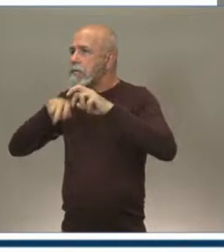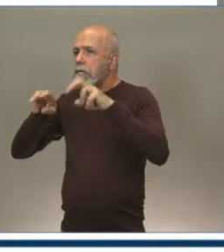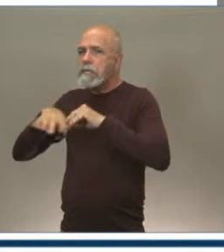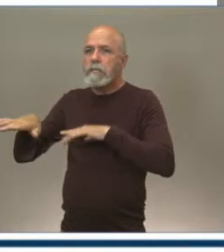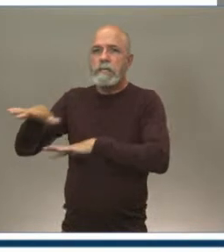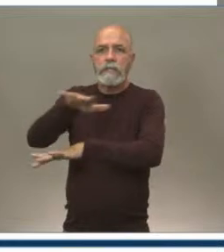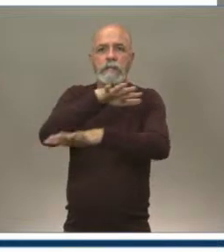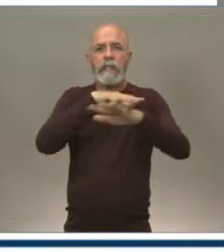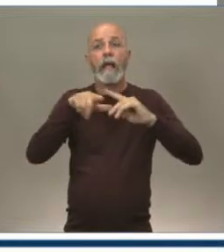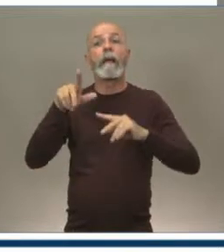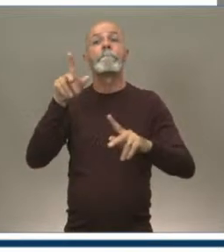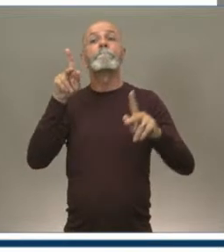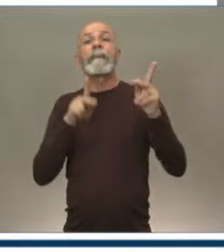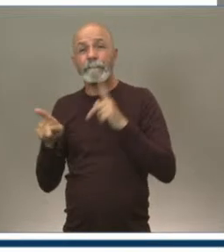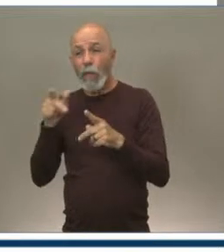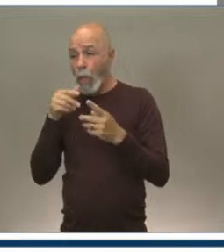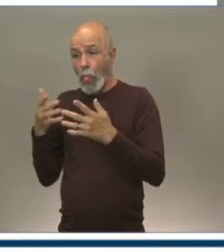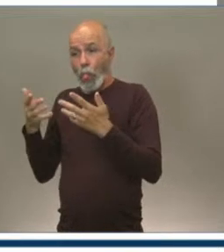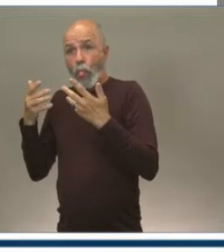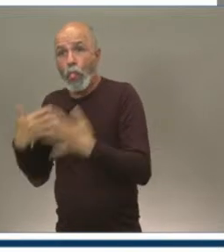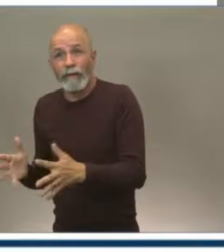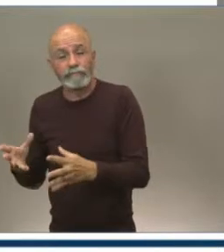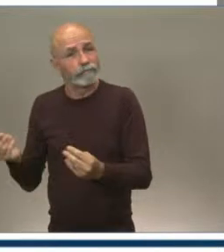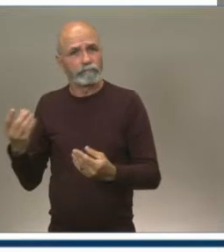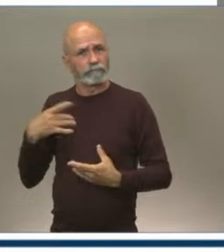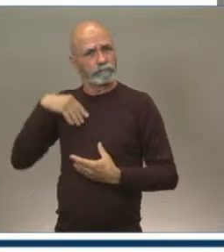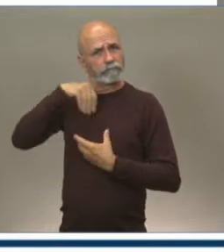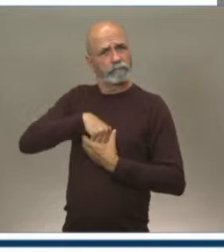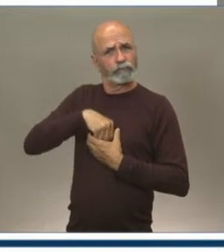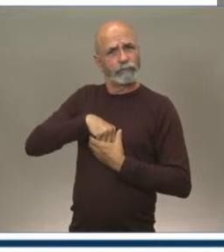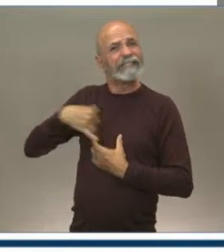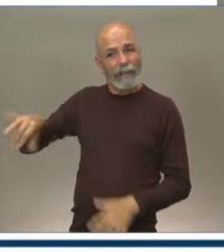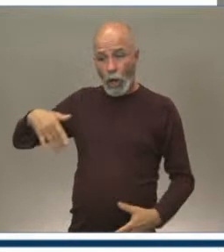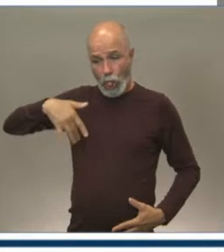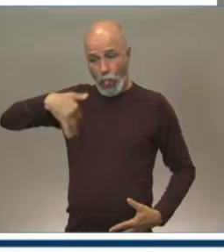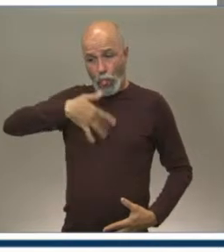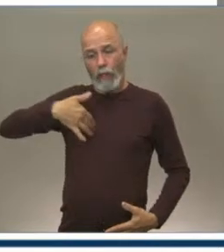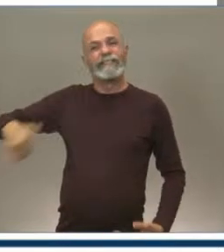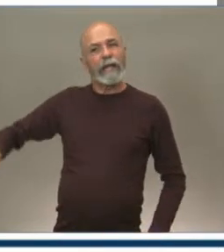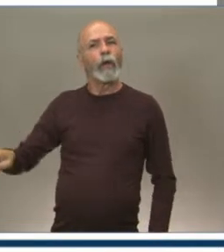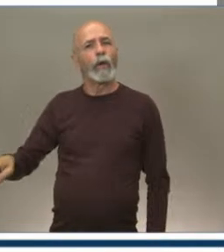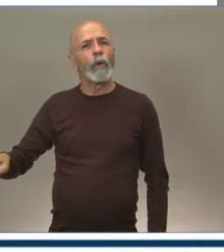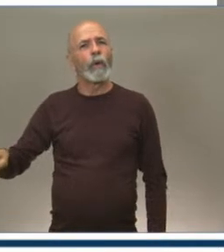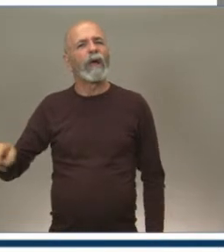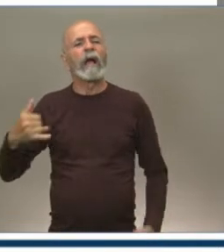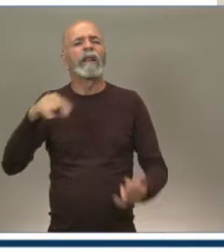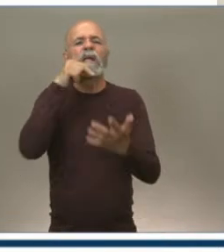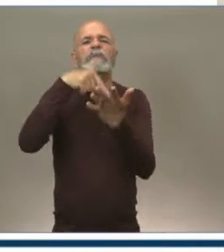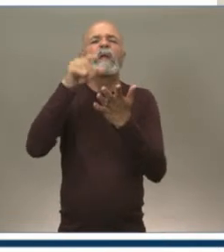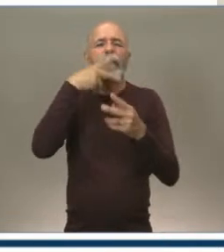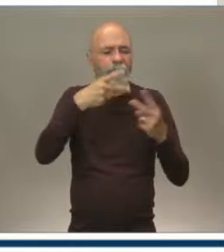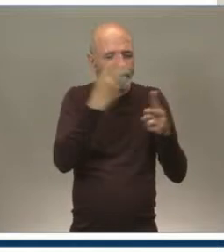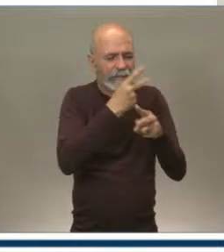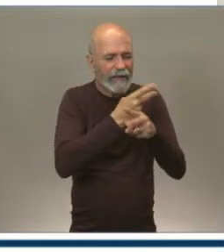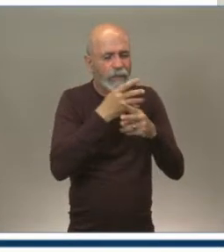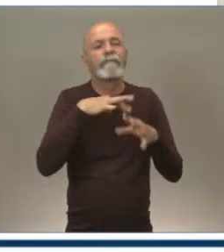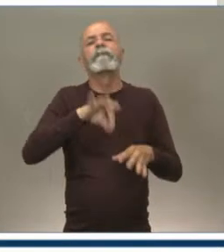the individual cases. But we're working a way to try to get that more detailed epidemiology this week. Go ahead with your follow-up,